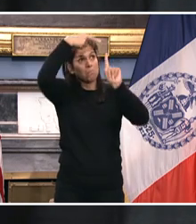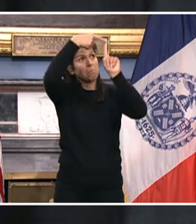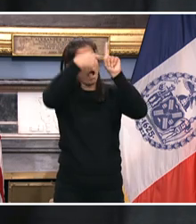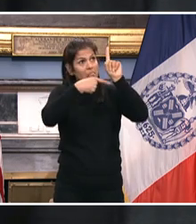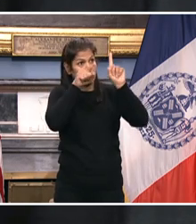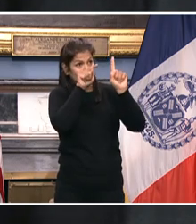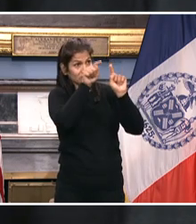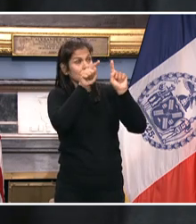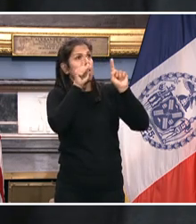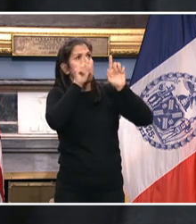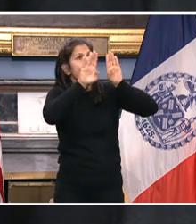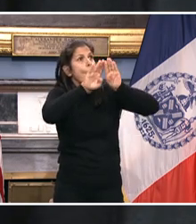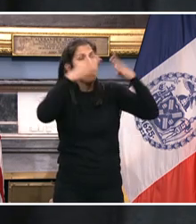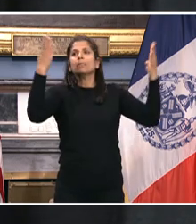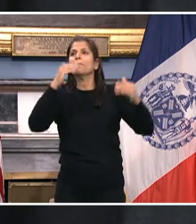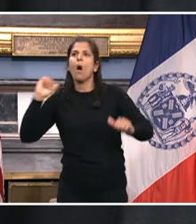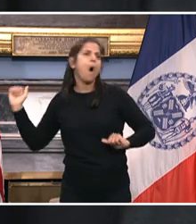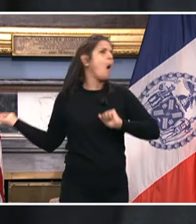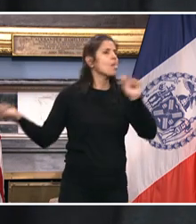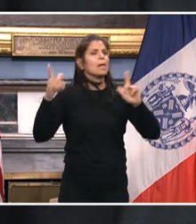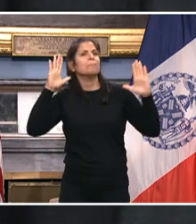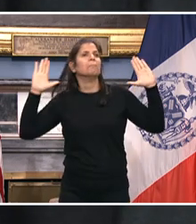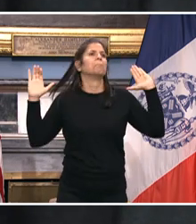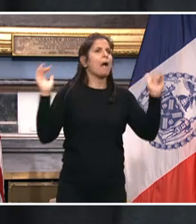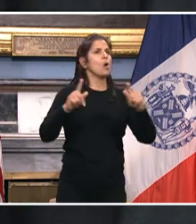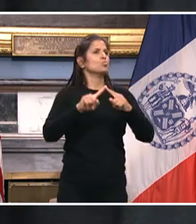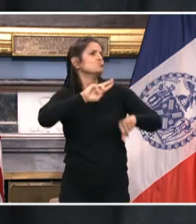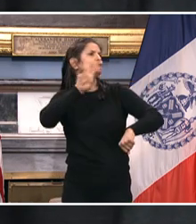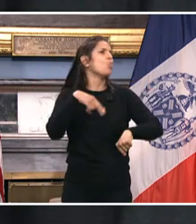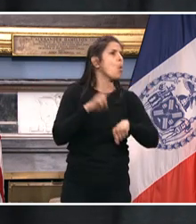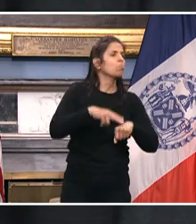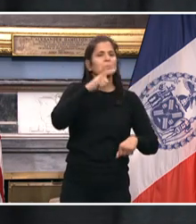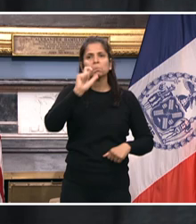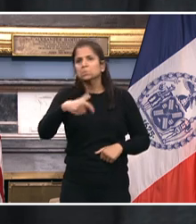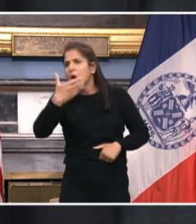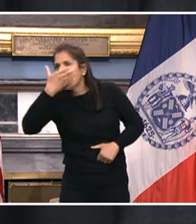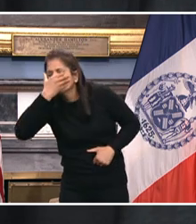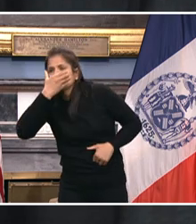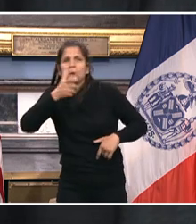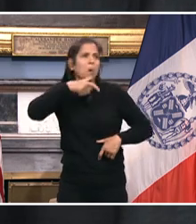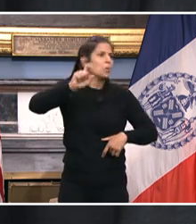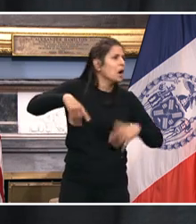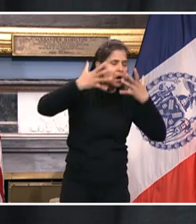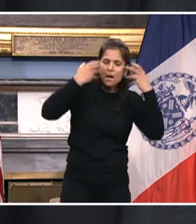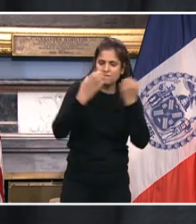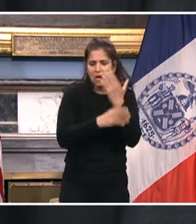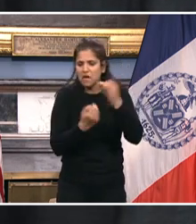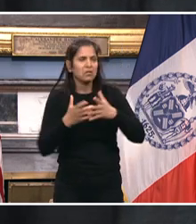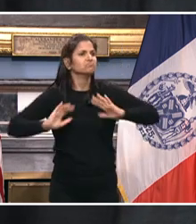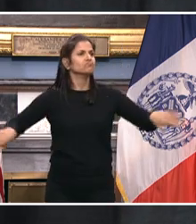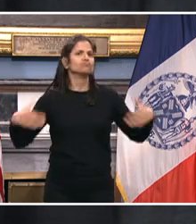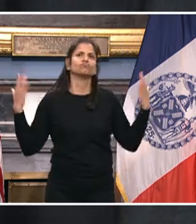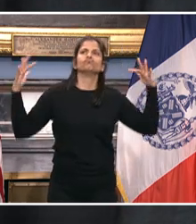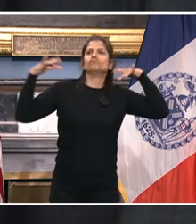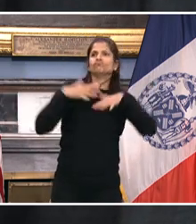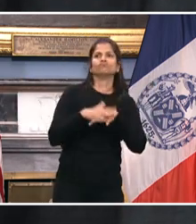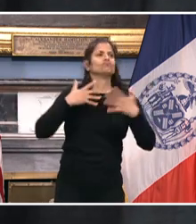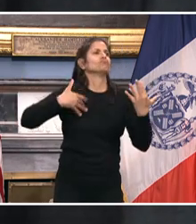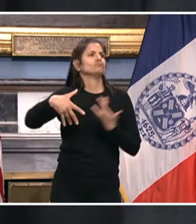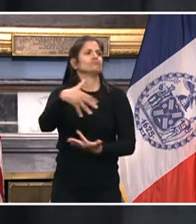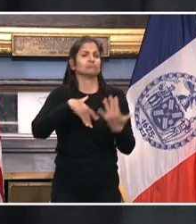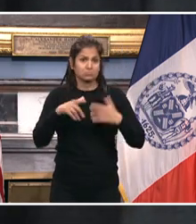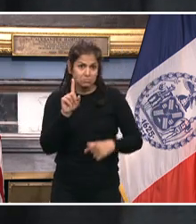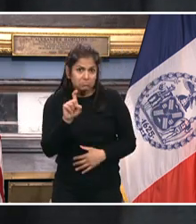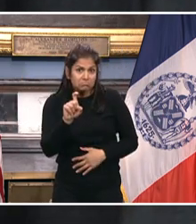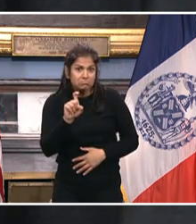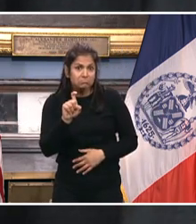would... What would happen in mid-May? And are we talking June, July? What? Right, that's where, Dave, it's a really fair question. But I remember when I gave that...